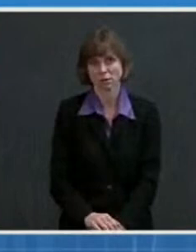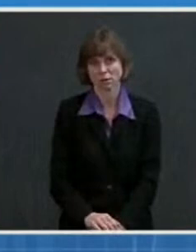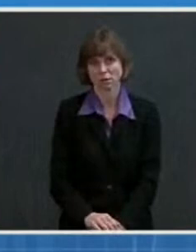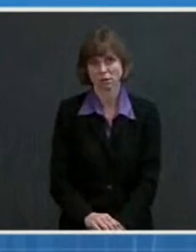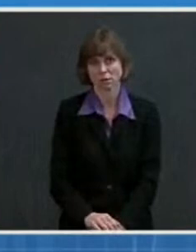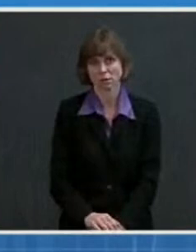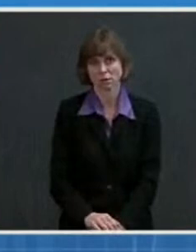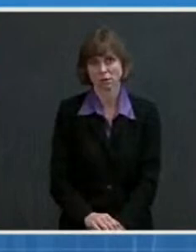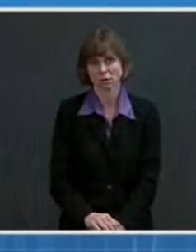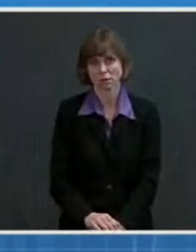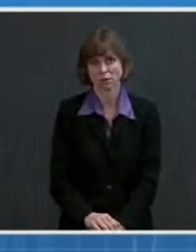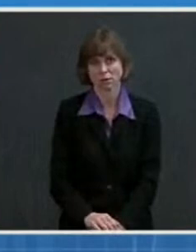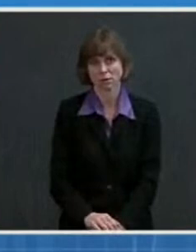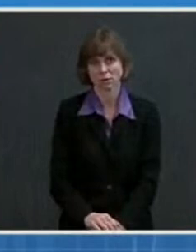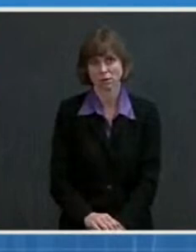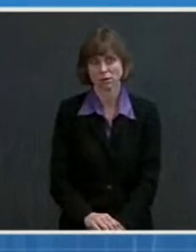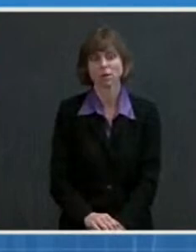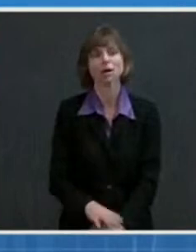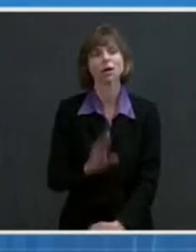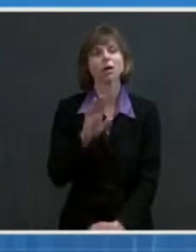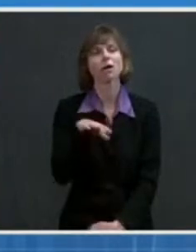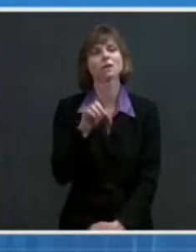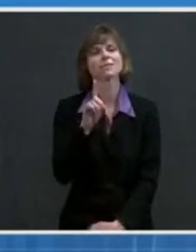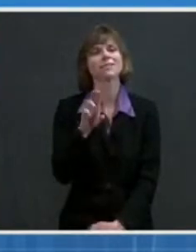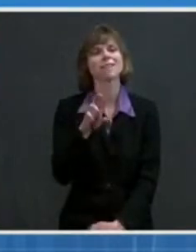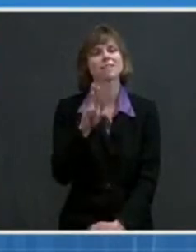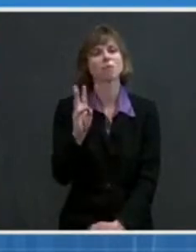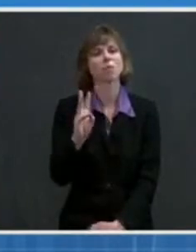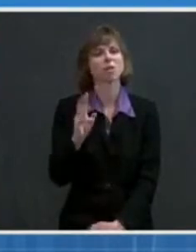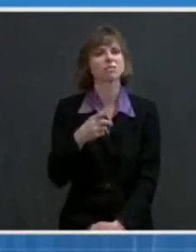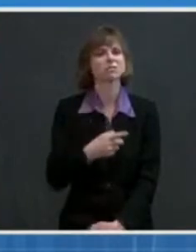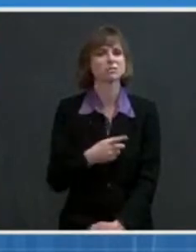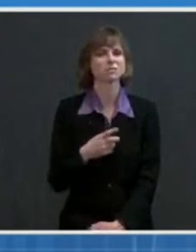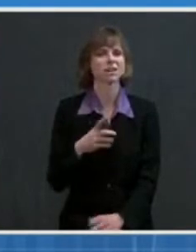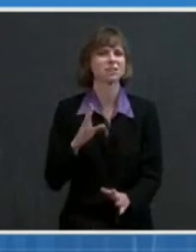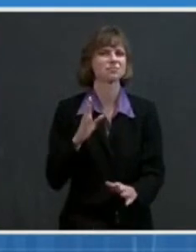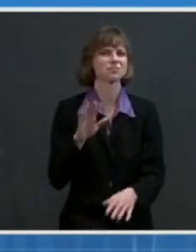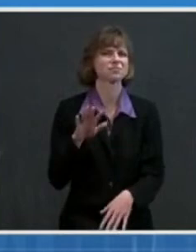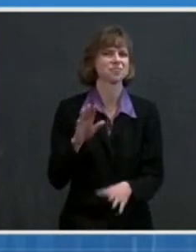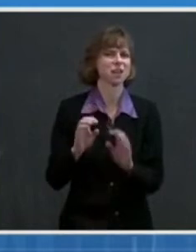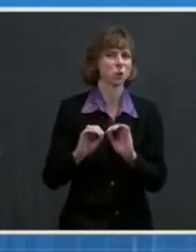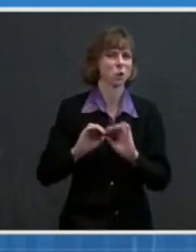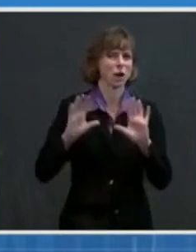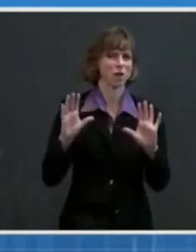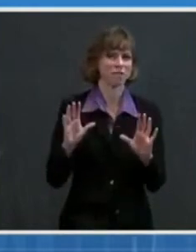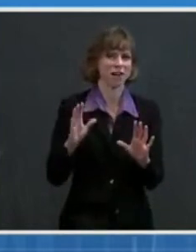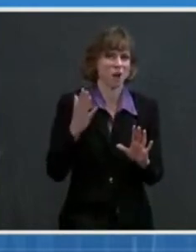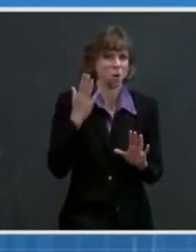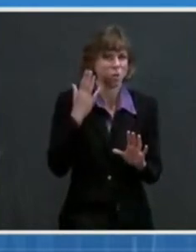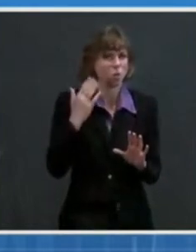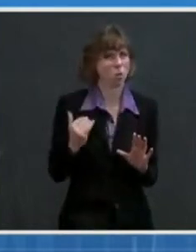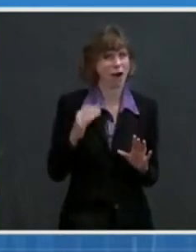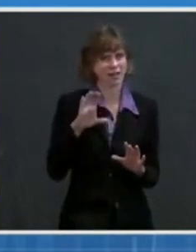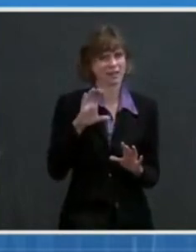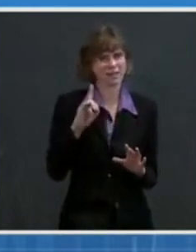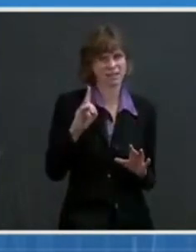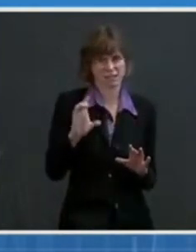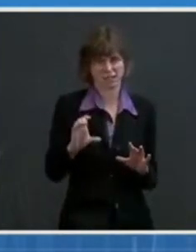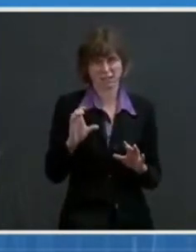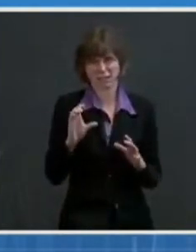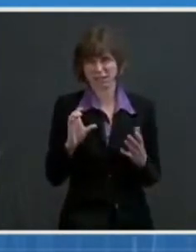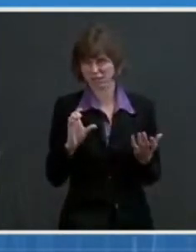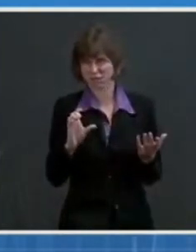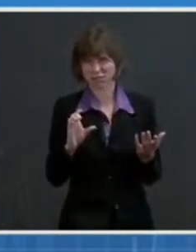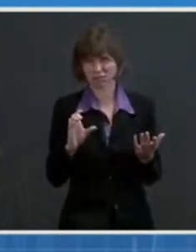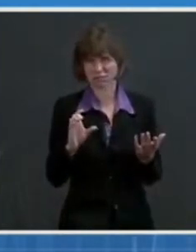Thanks you all for doing the call. For Dr. Walensky, I was hoping you can clarify why the CDC hasn't, what